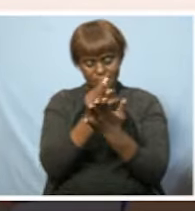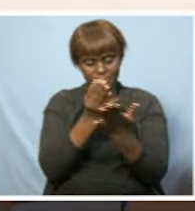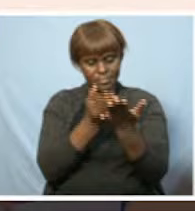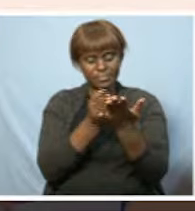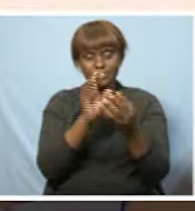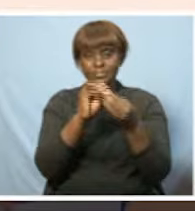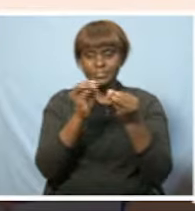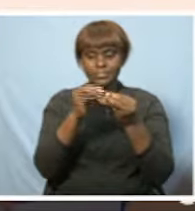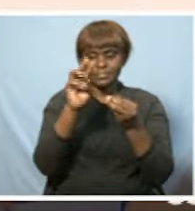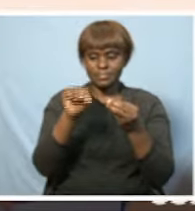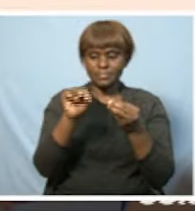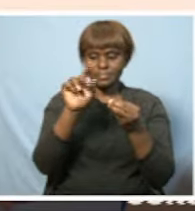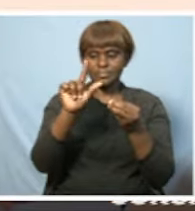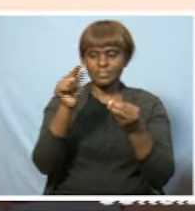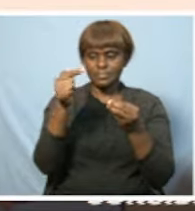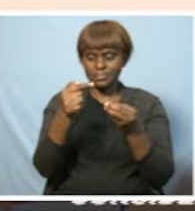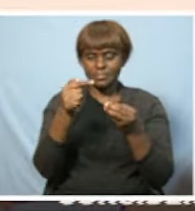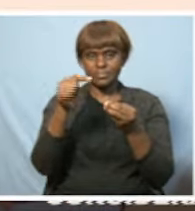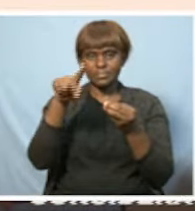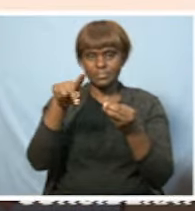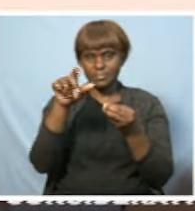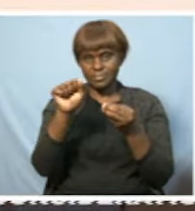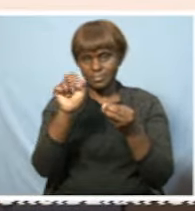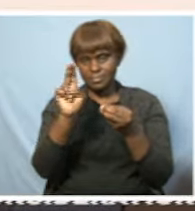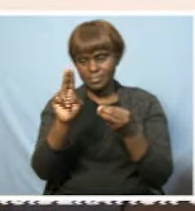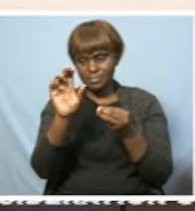number MLG PSU